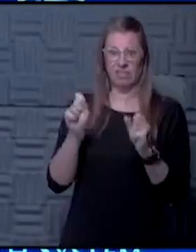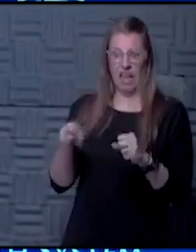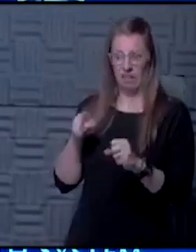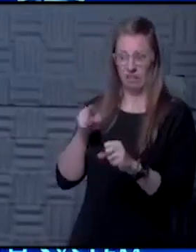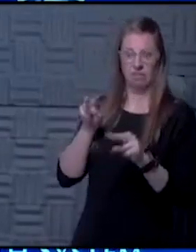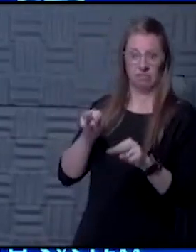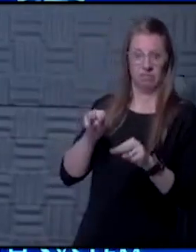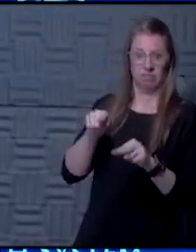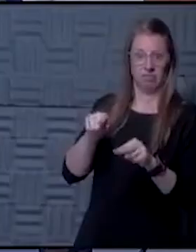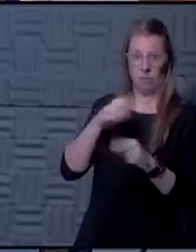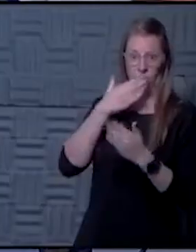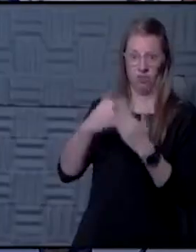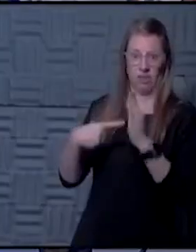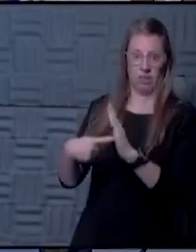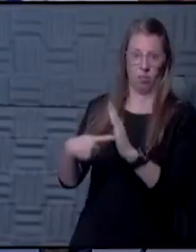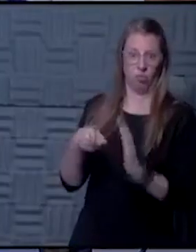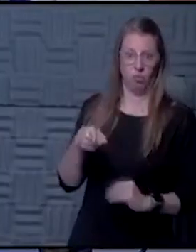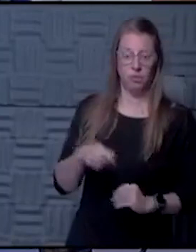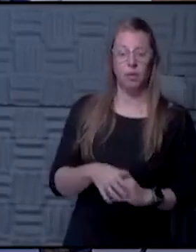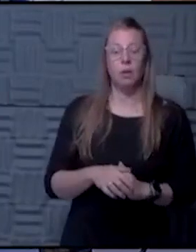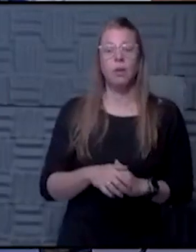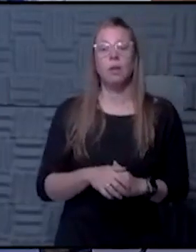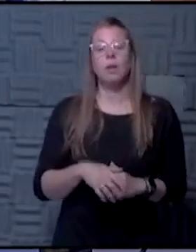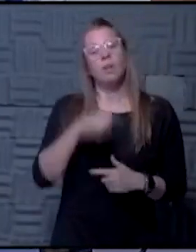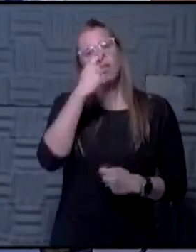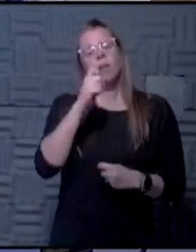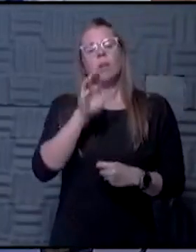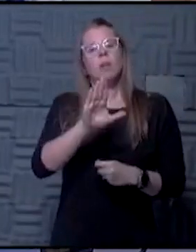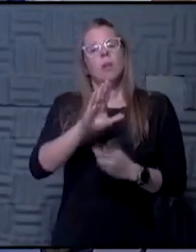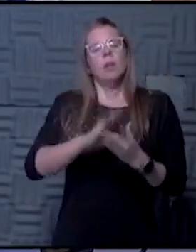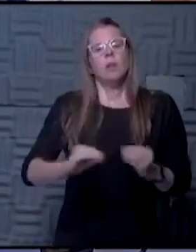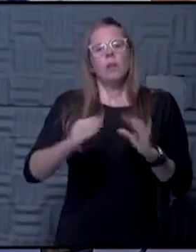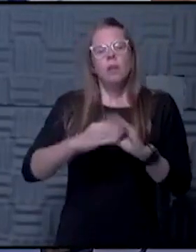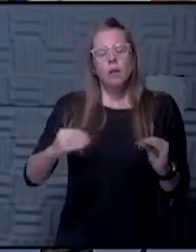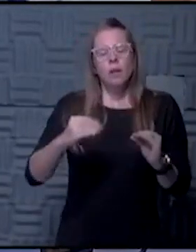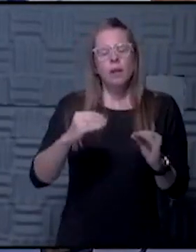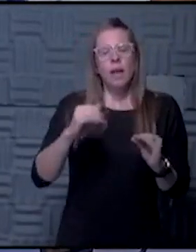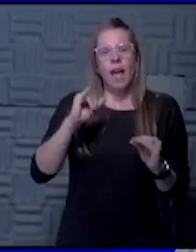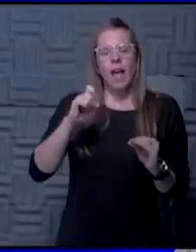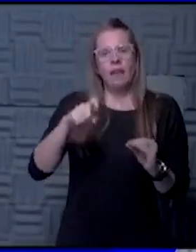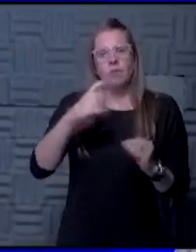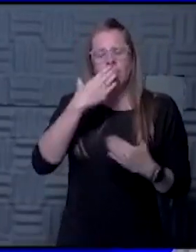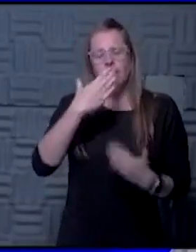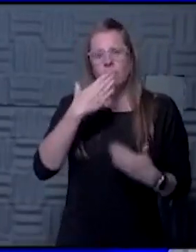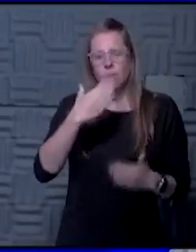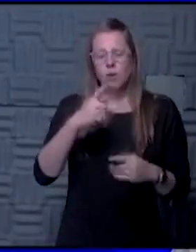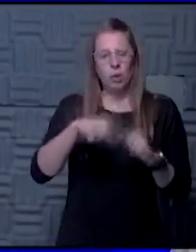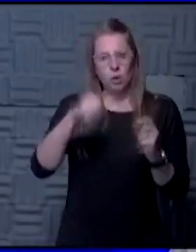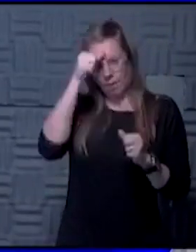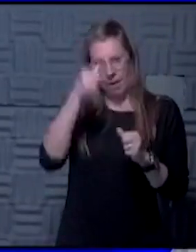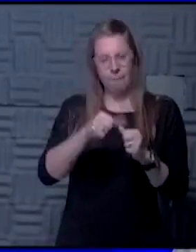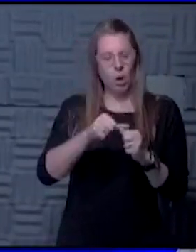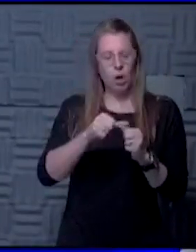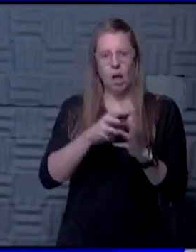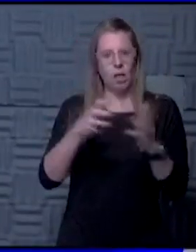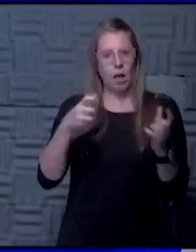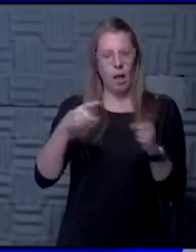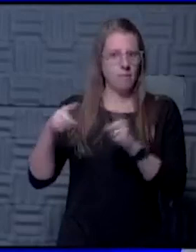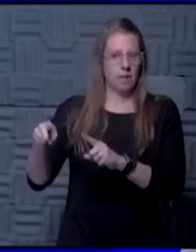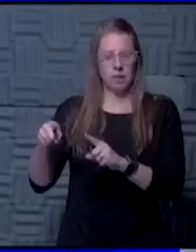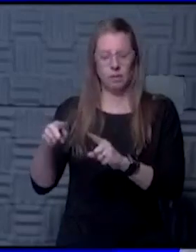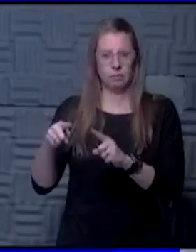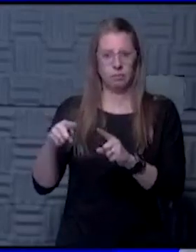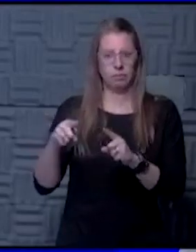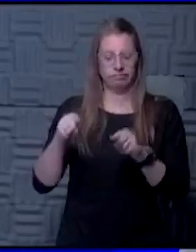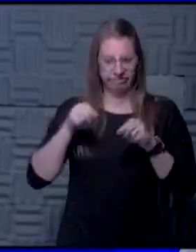Yeah. Right? You can do it well. Yeah, absolutely. And one of the things in her story, I think we have to be thankful. She said she couldn't remember a lot of what was going on.